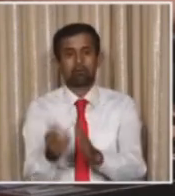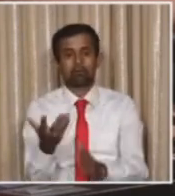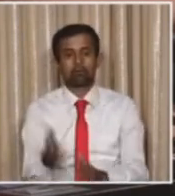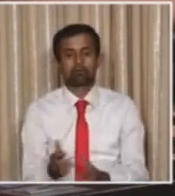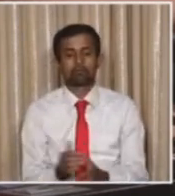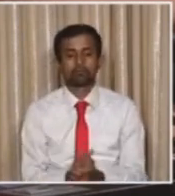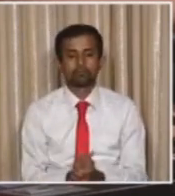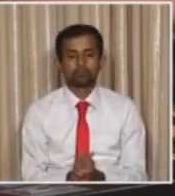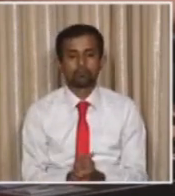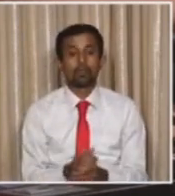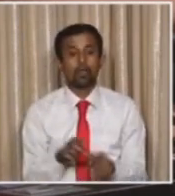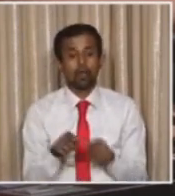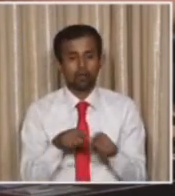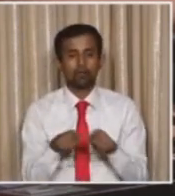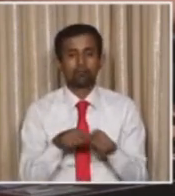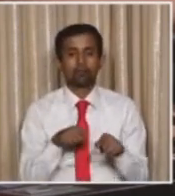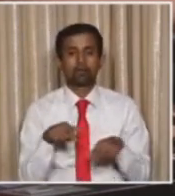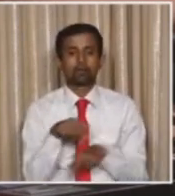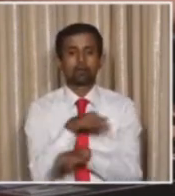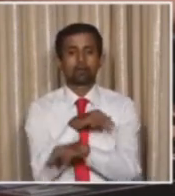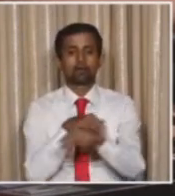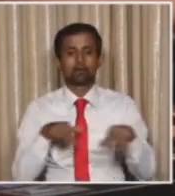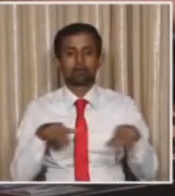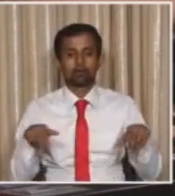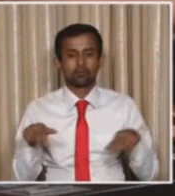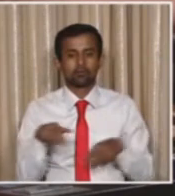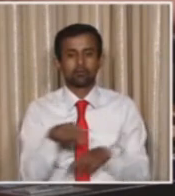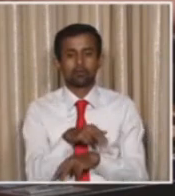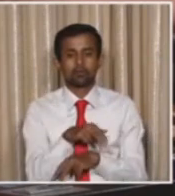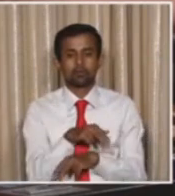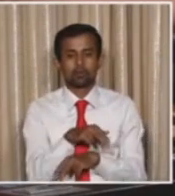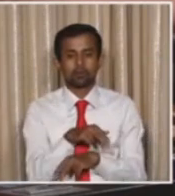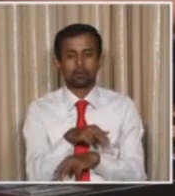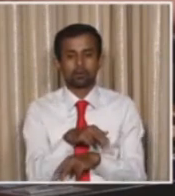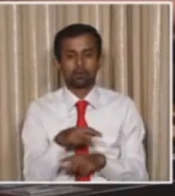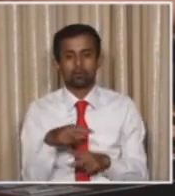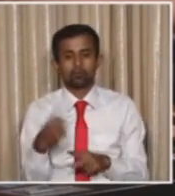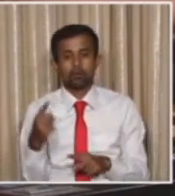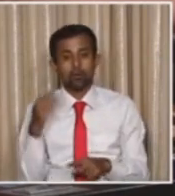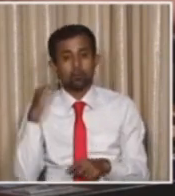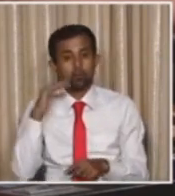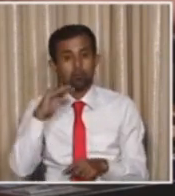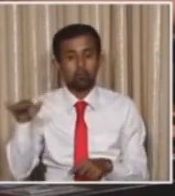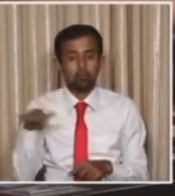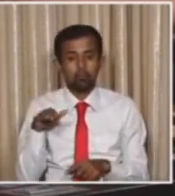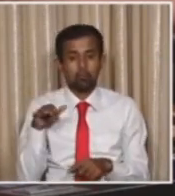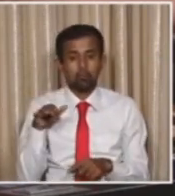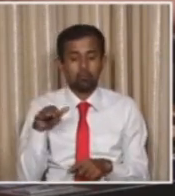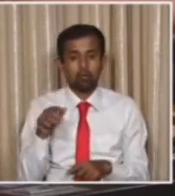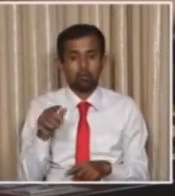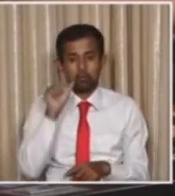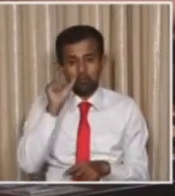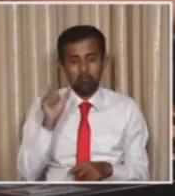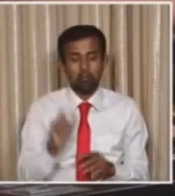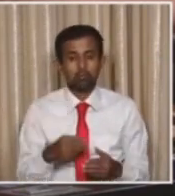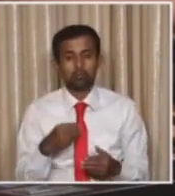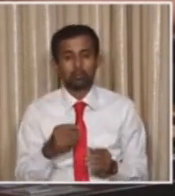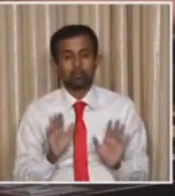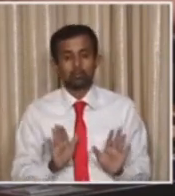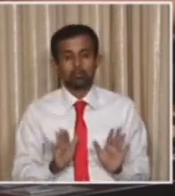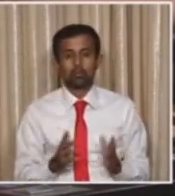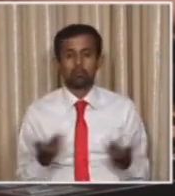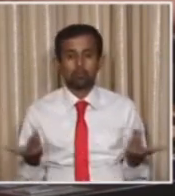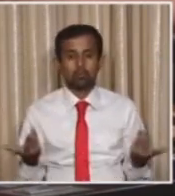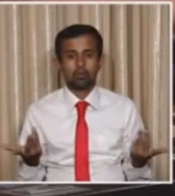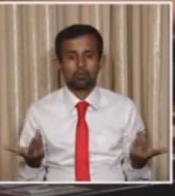way, people can't just sit and watch. And when people react, you call that a bad reaction that